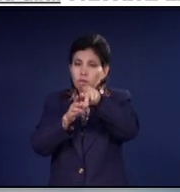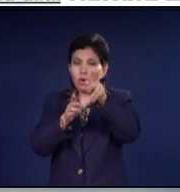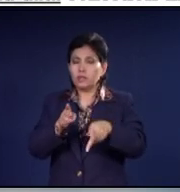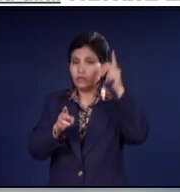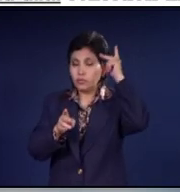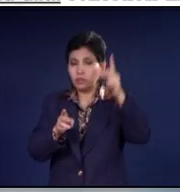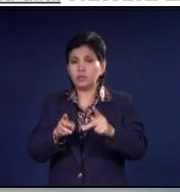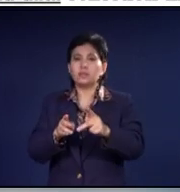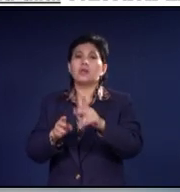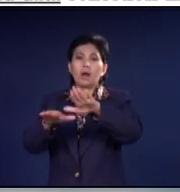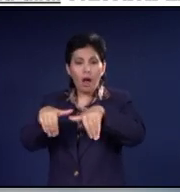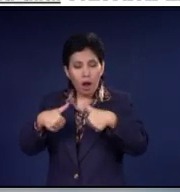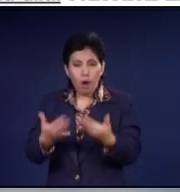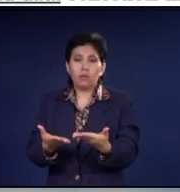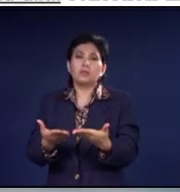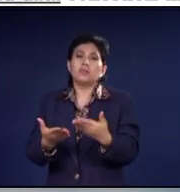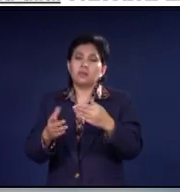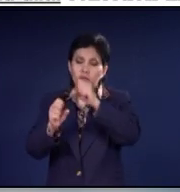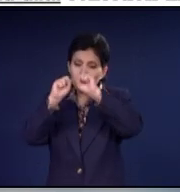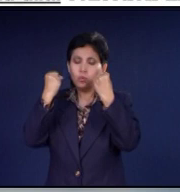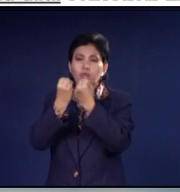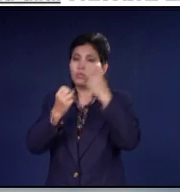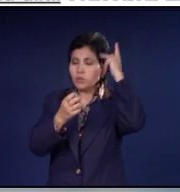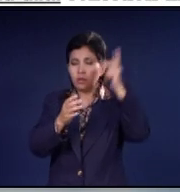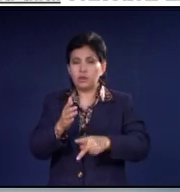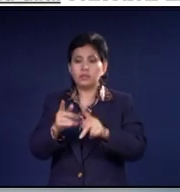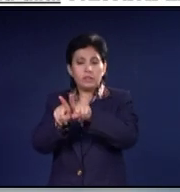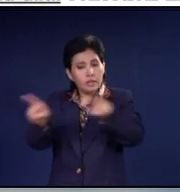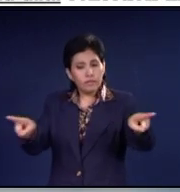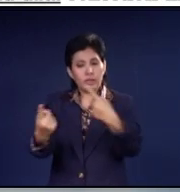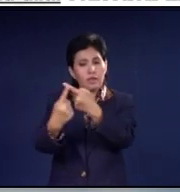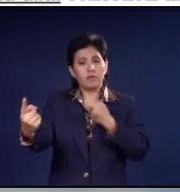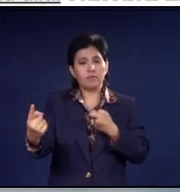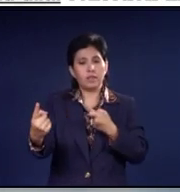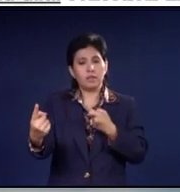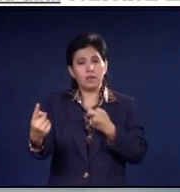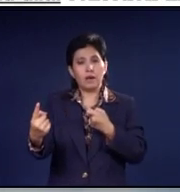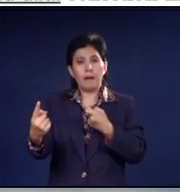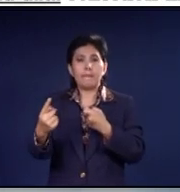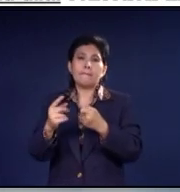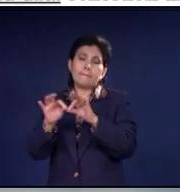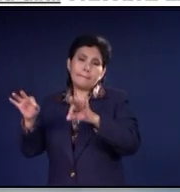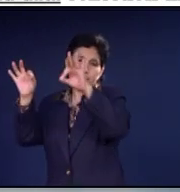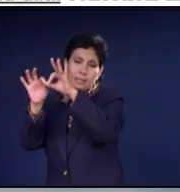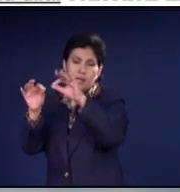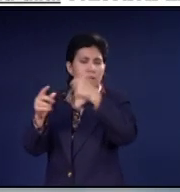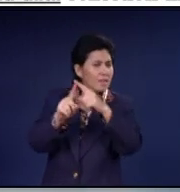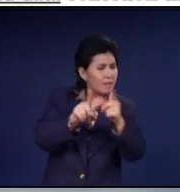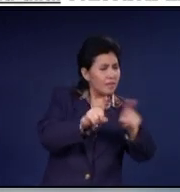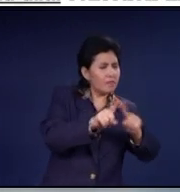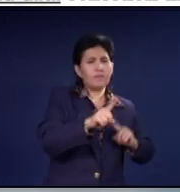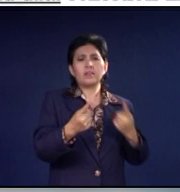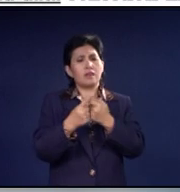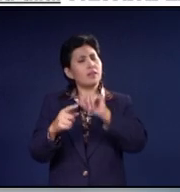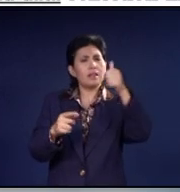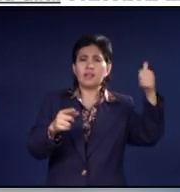identify how is social psychology differs from other major areas in social science or other